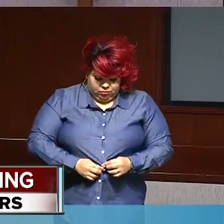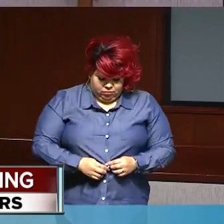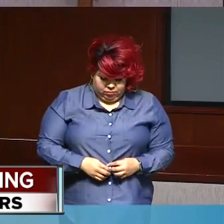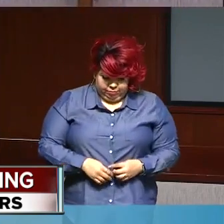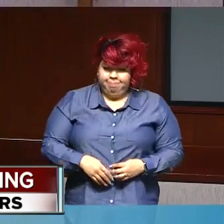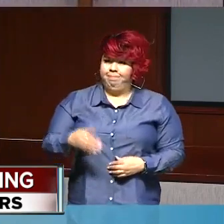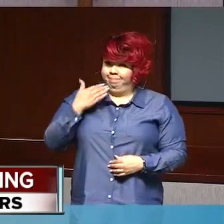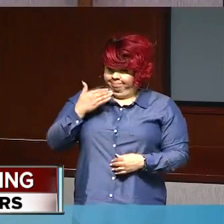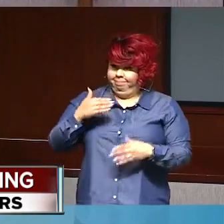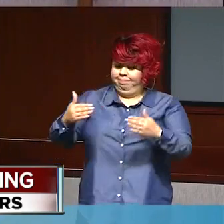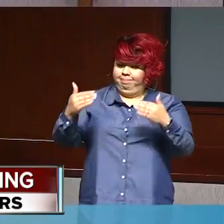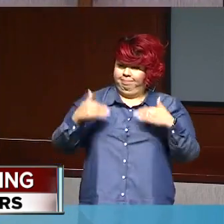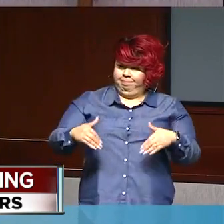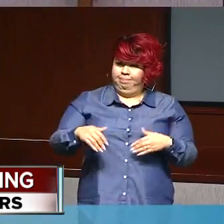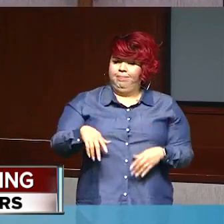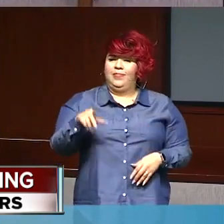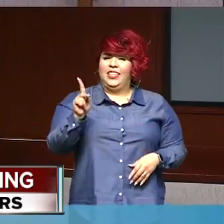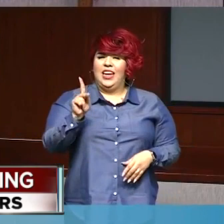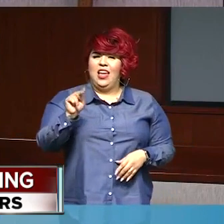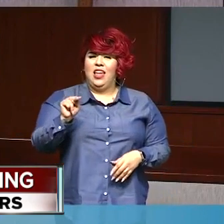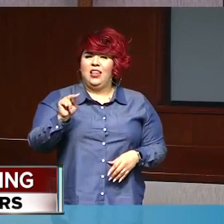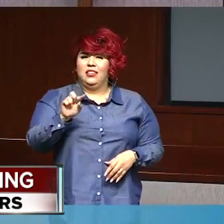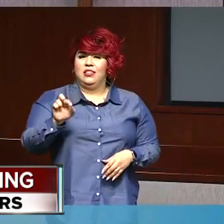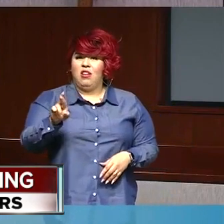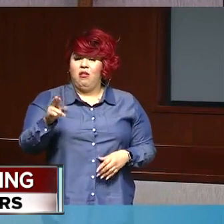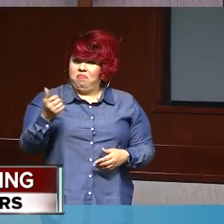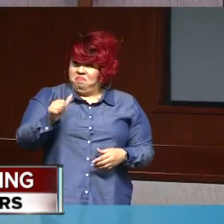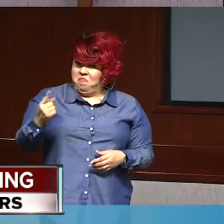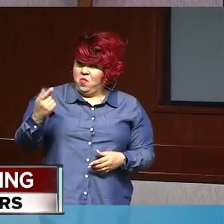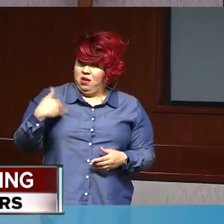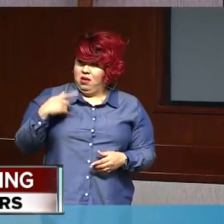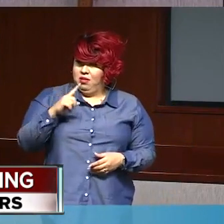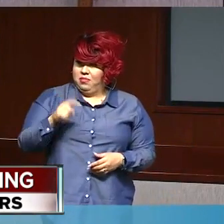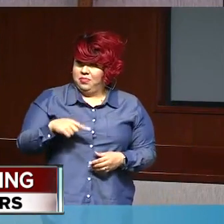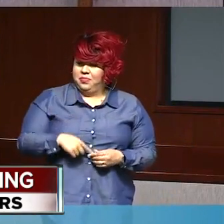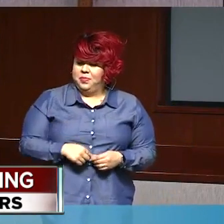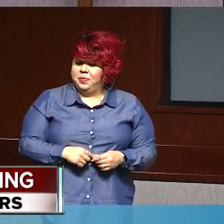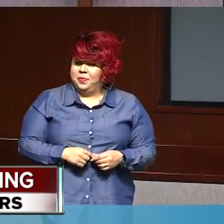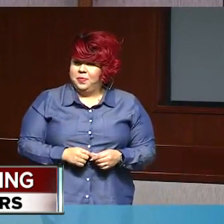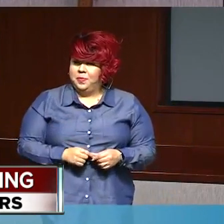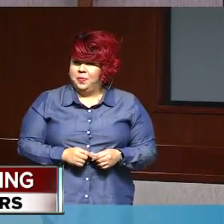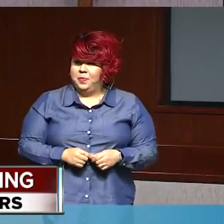Thank you. Our next outlet is KNZR. Do we have anyone on the line with questions?